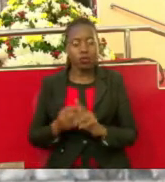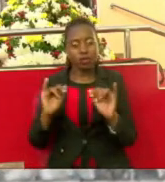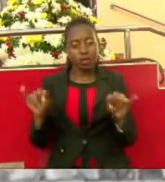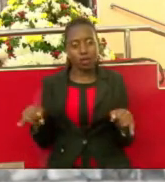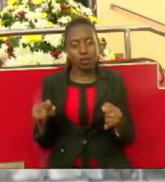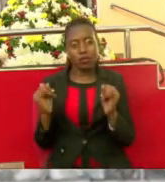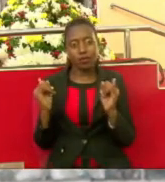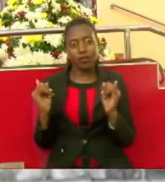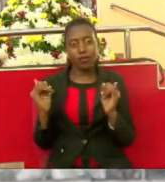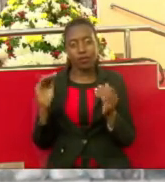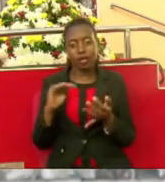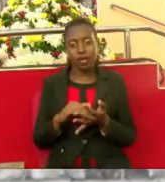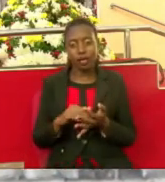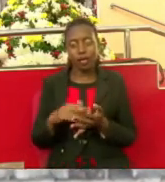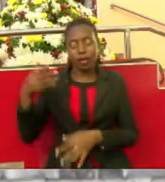God is a God of new beginnings.